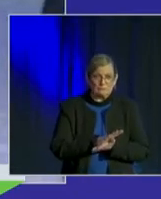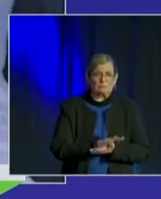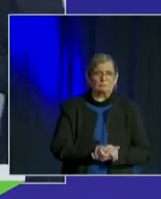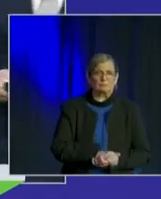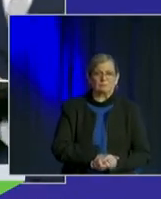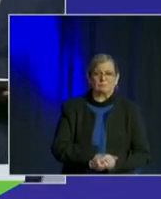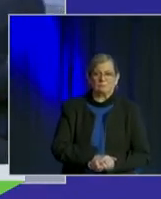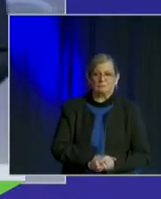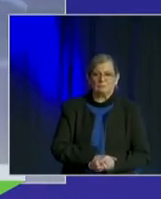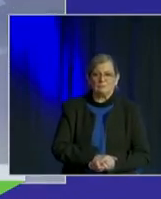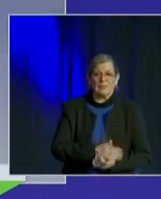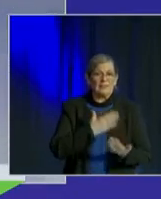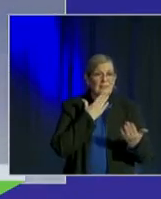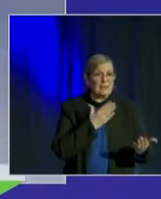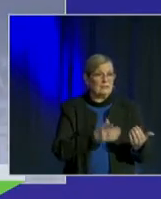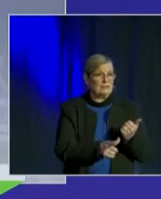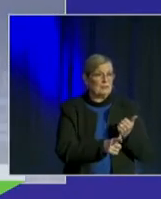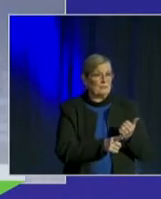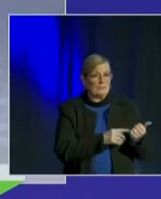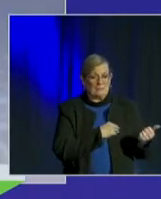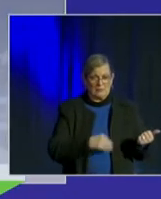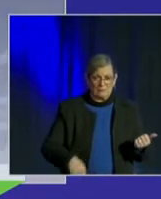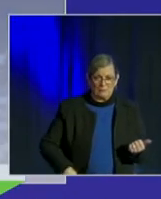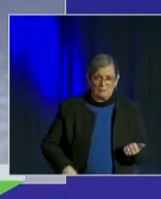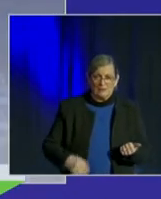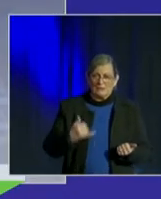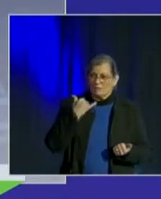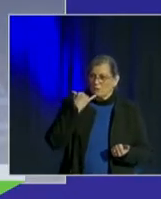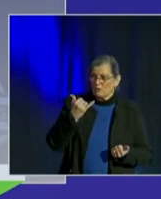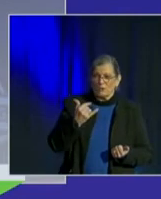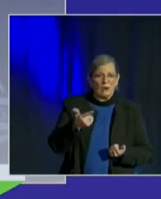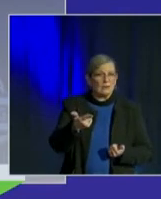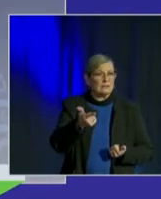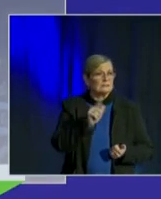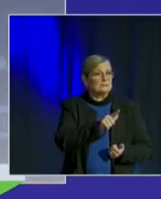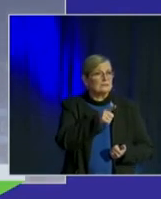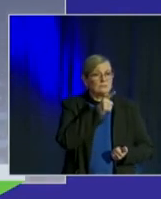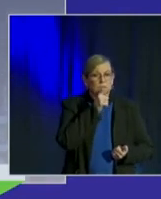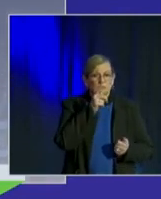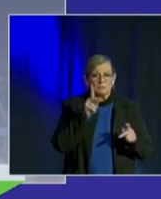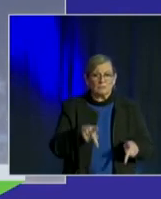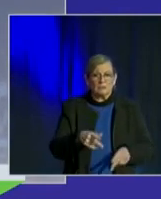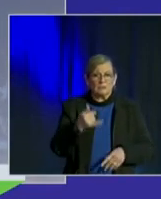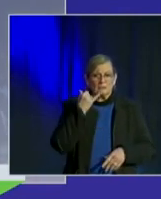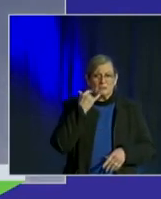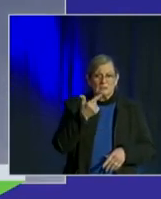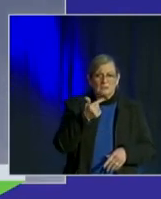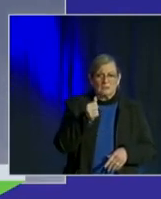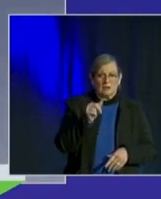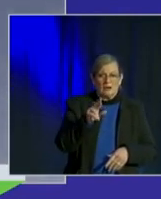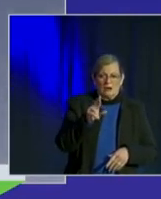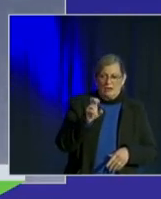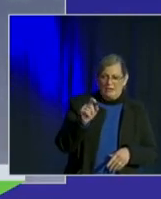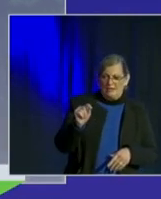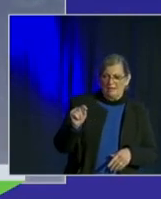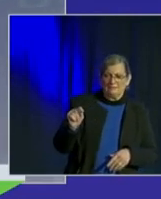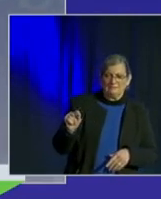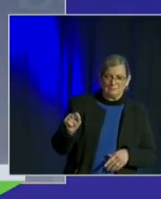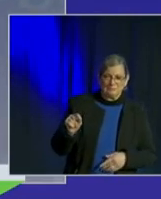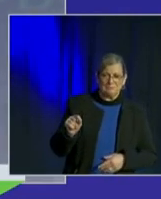Thank you, Deputy Mayor. We're going to go to the phone for our next question. Garrett Williams in Ward 5, your line is unmuted.